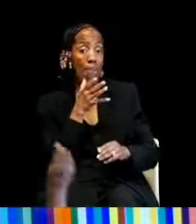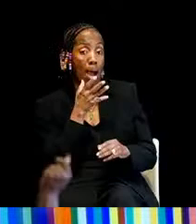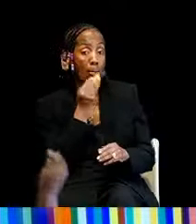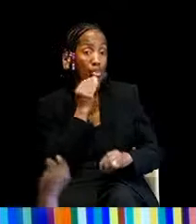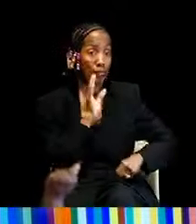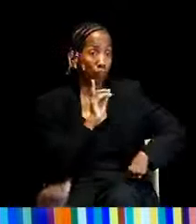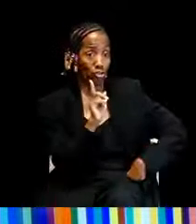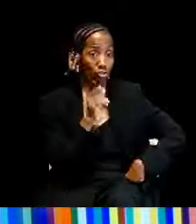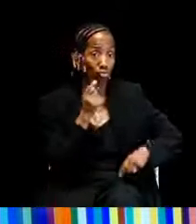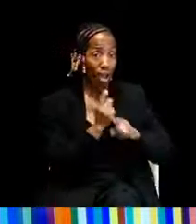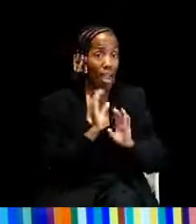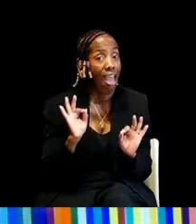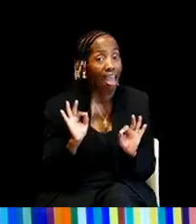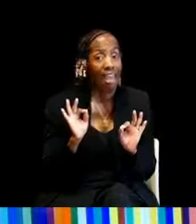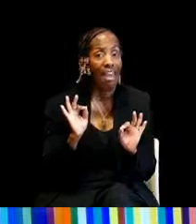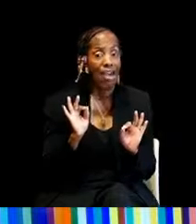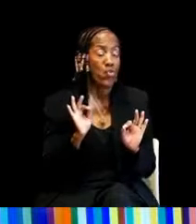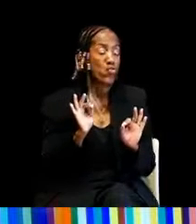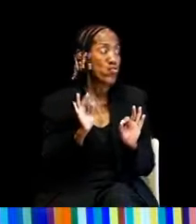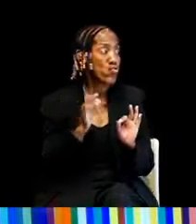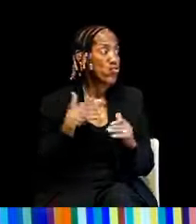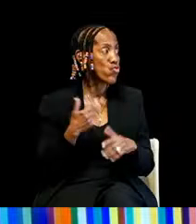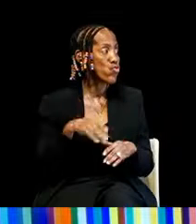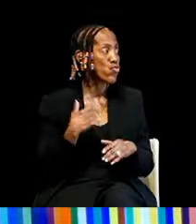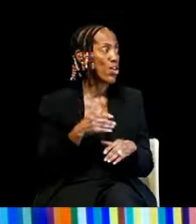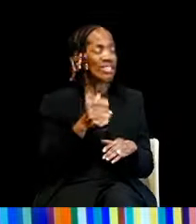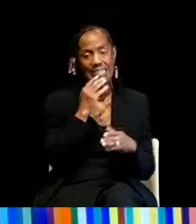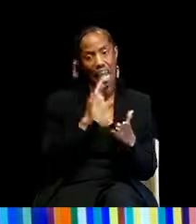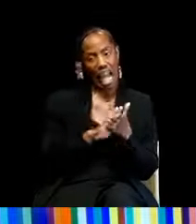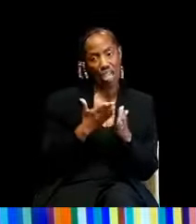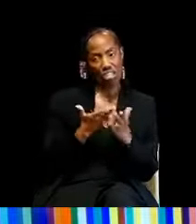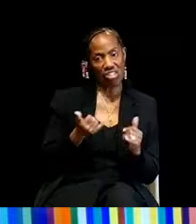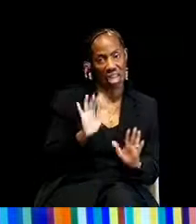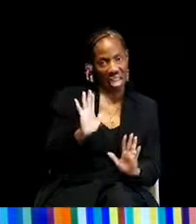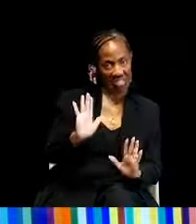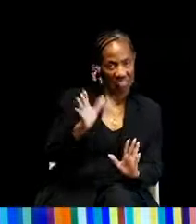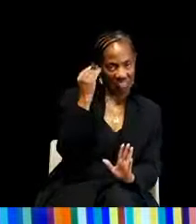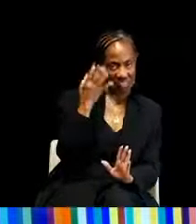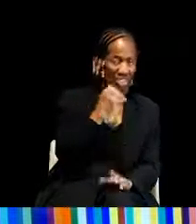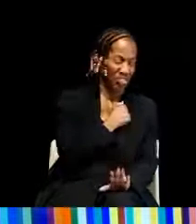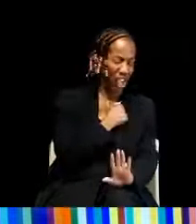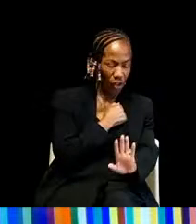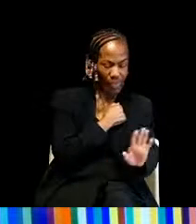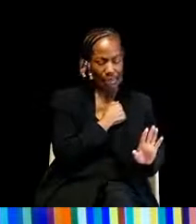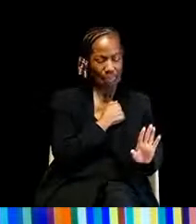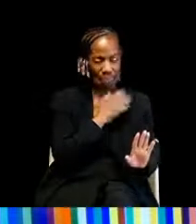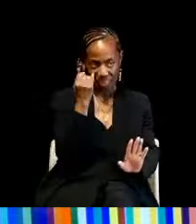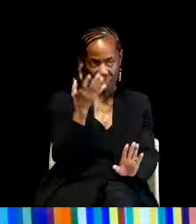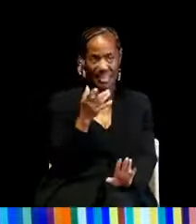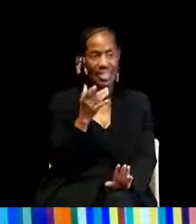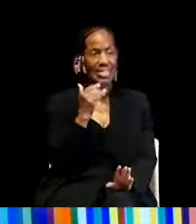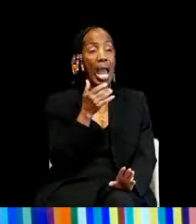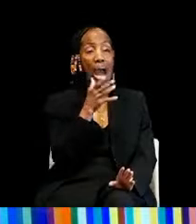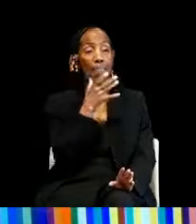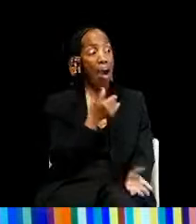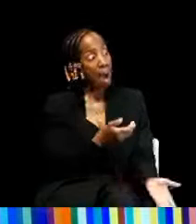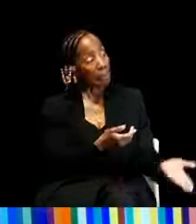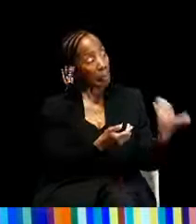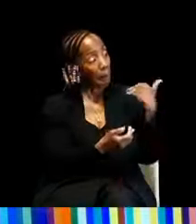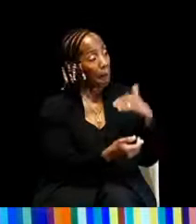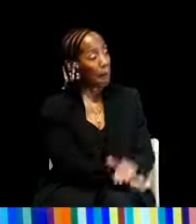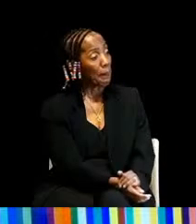you haven't, you're missing out. She ain't cooked today, though. She ain't cooked today, so sorry. So I'm going to call my mom up